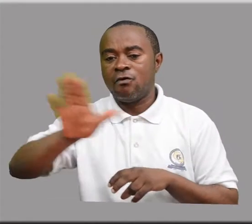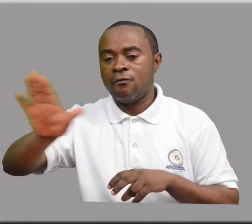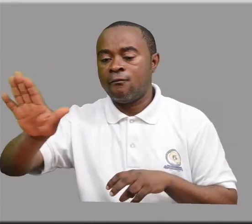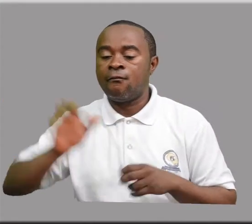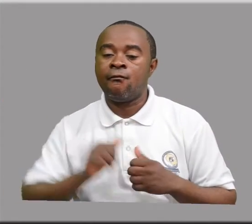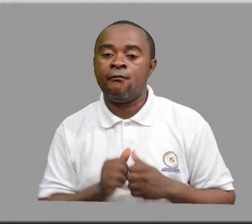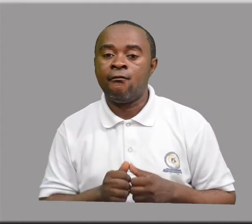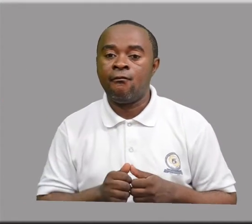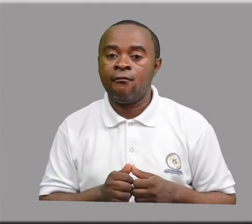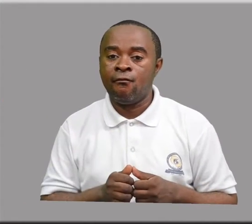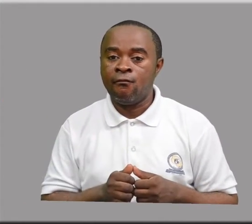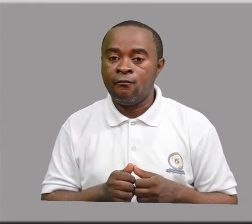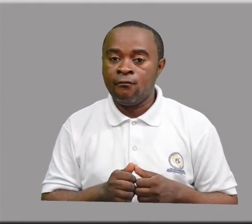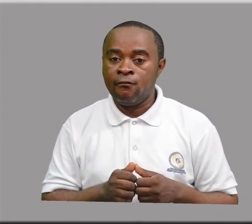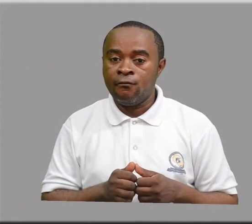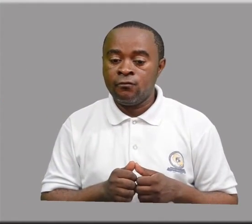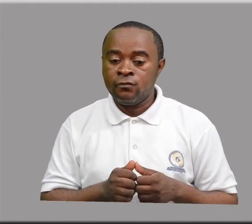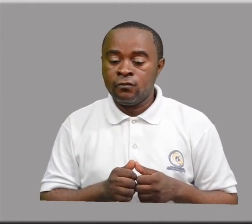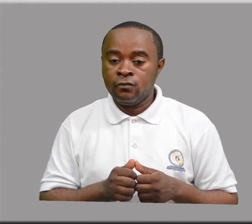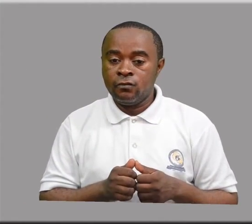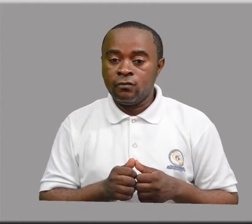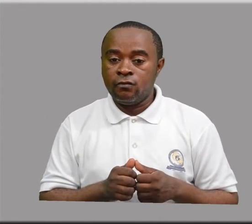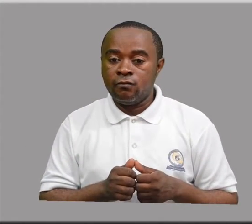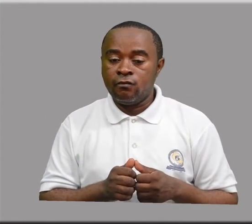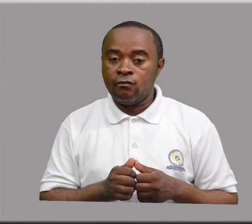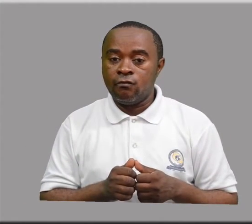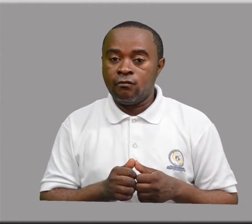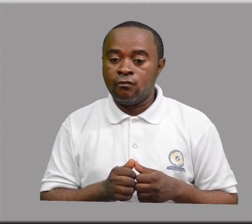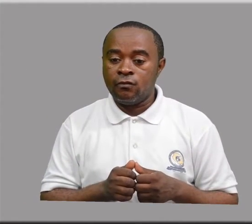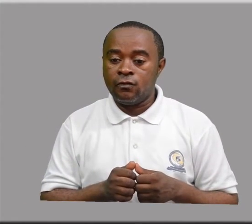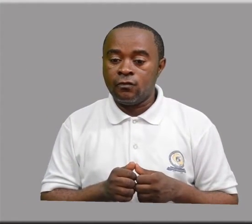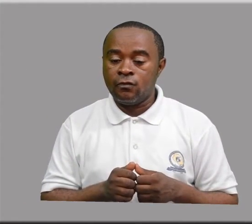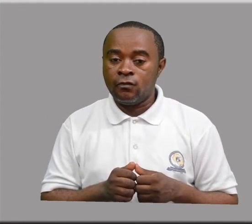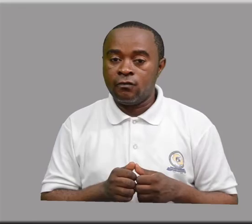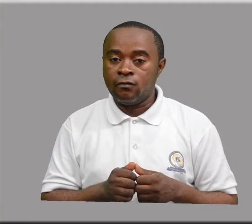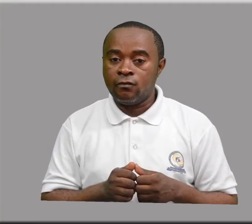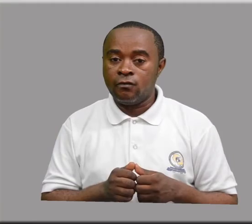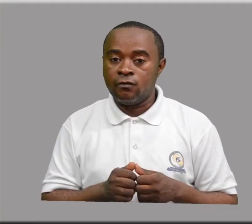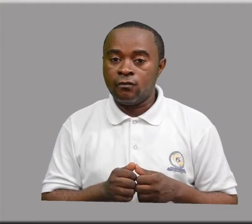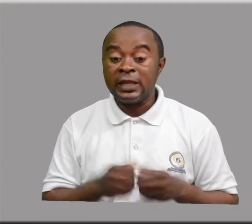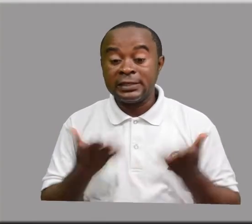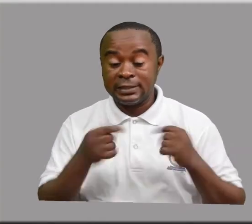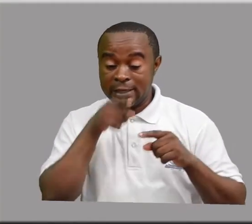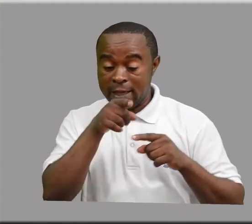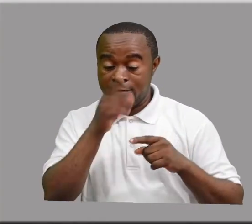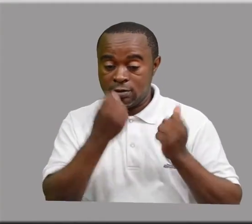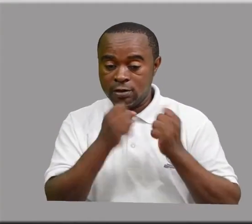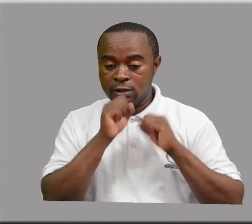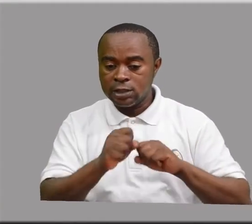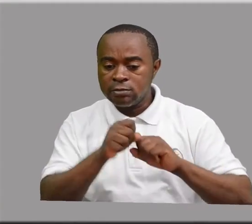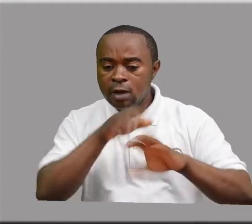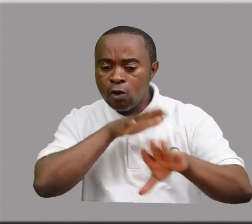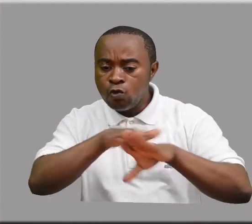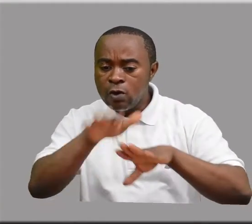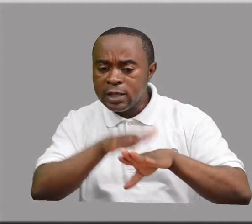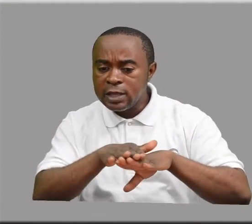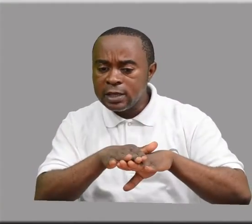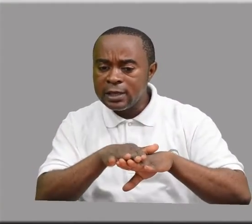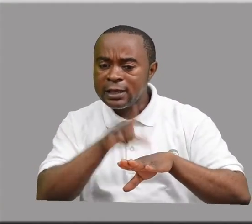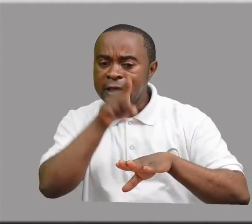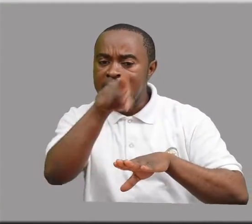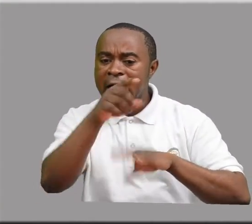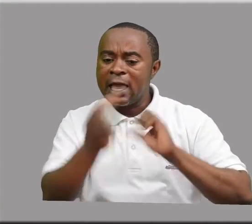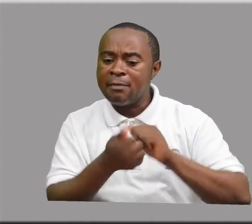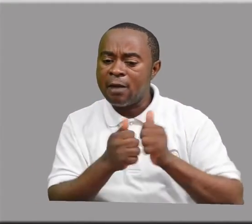the intervening variables to that. That is basically, and you have to explain how those variables